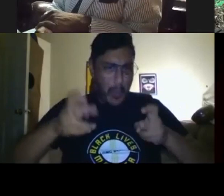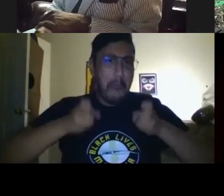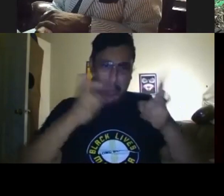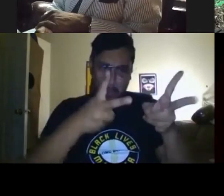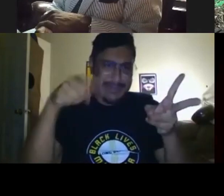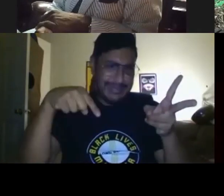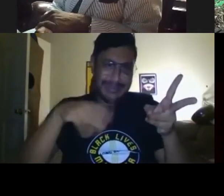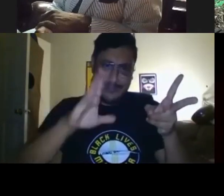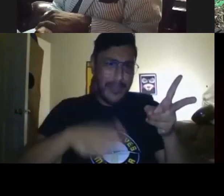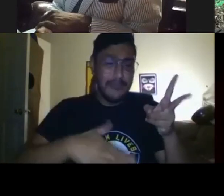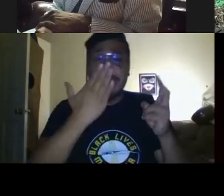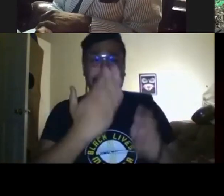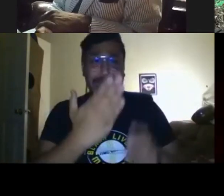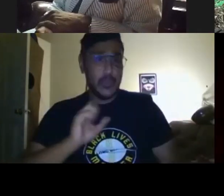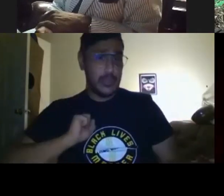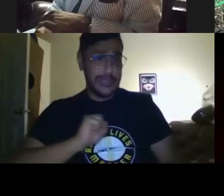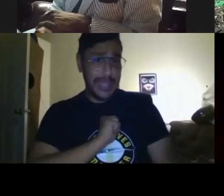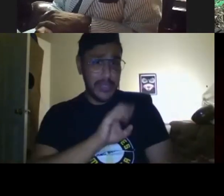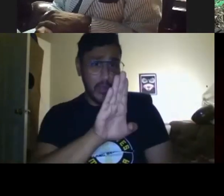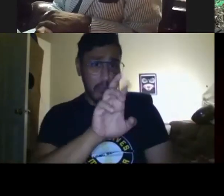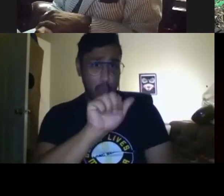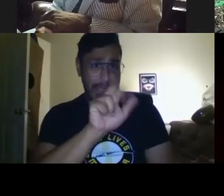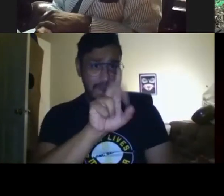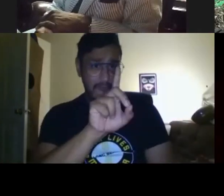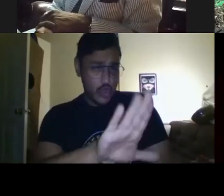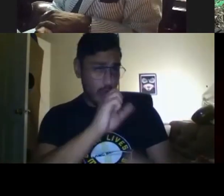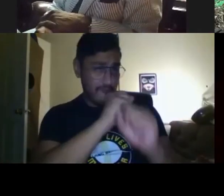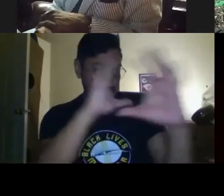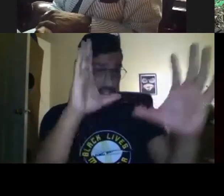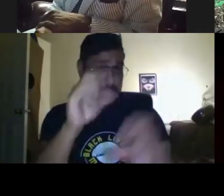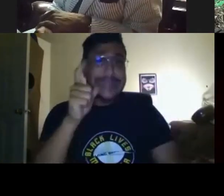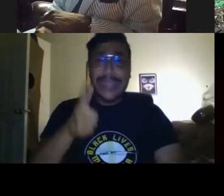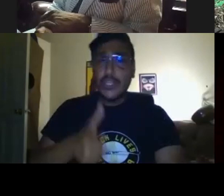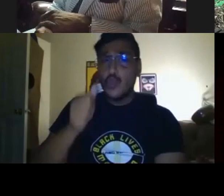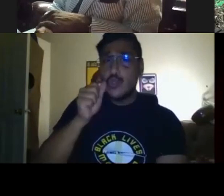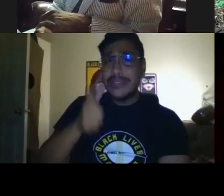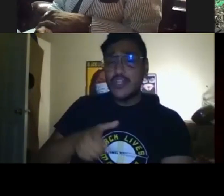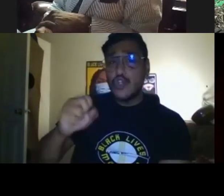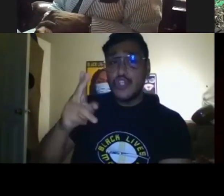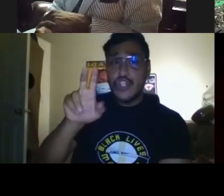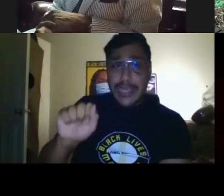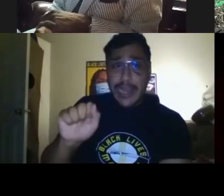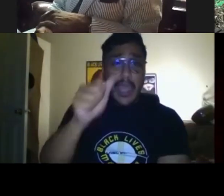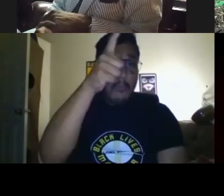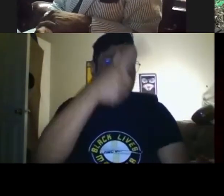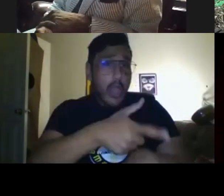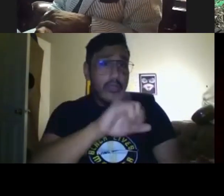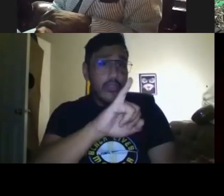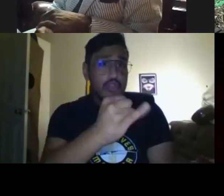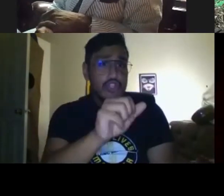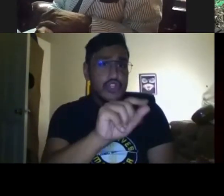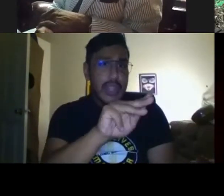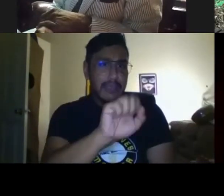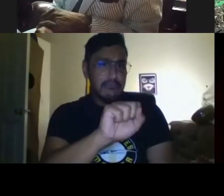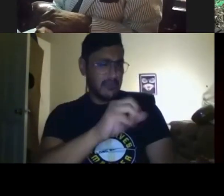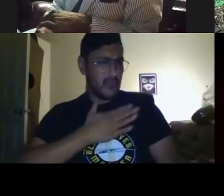Senator Bradford, for your vision with this bill. Thank you, Sister Sheila and Brother James, for being willing to do so